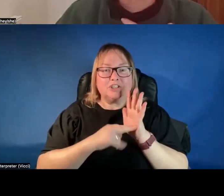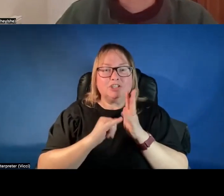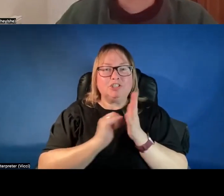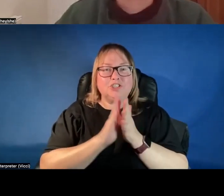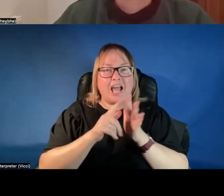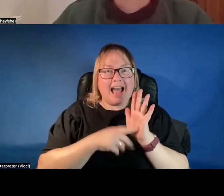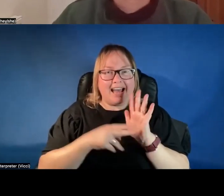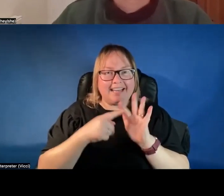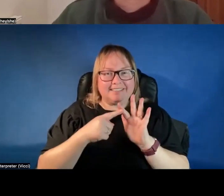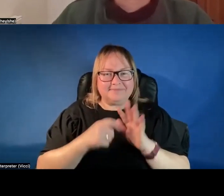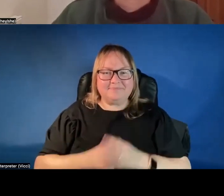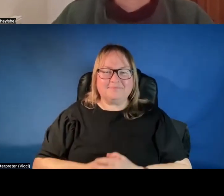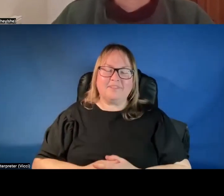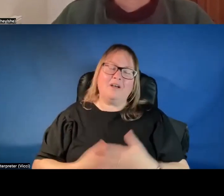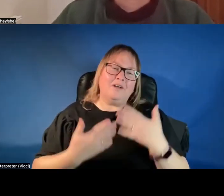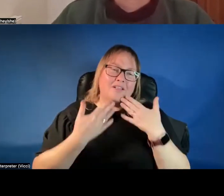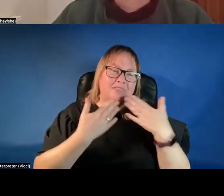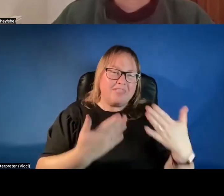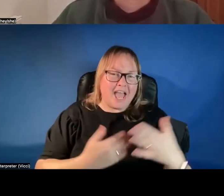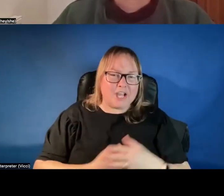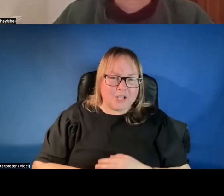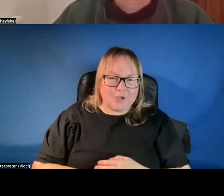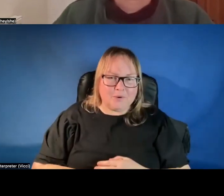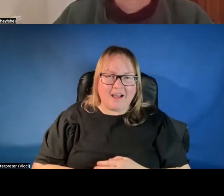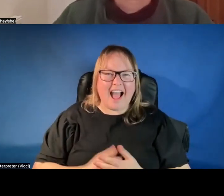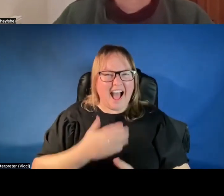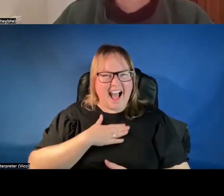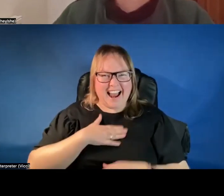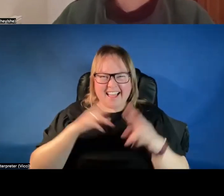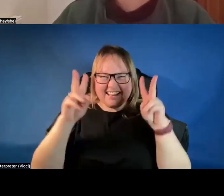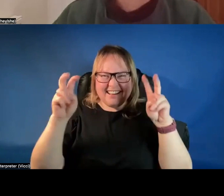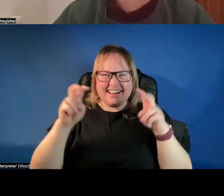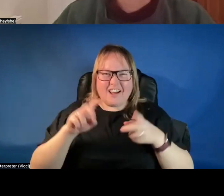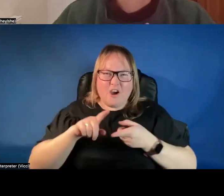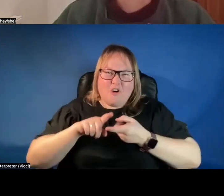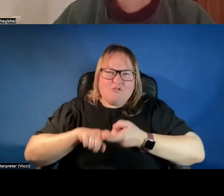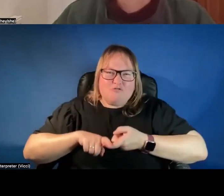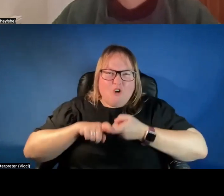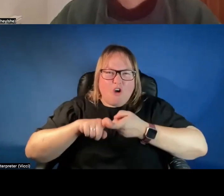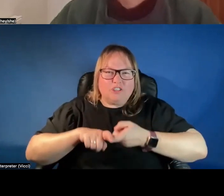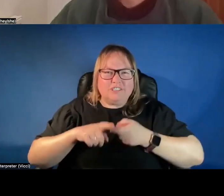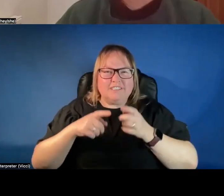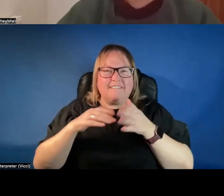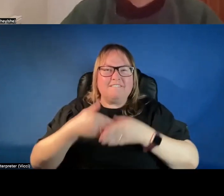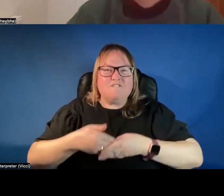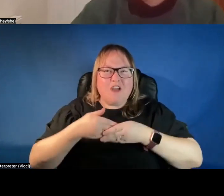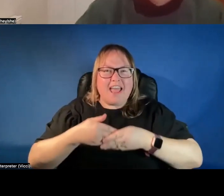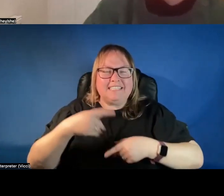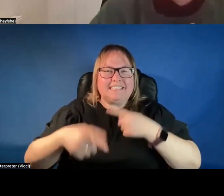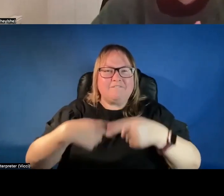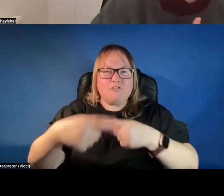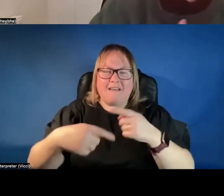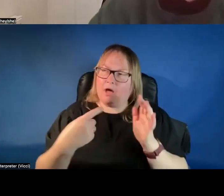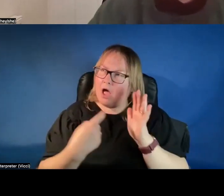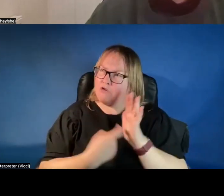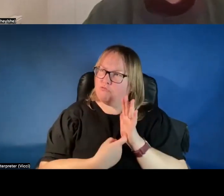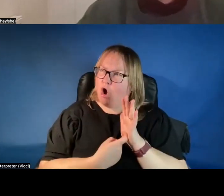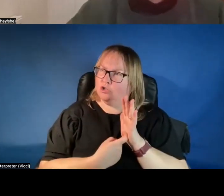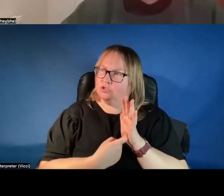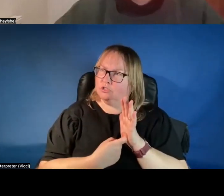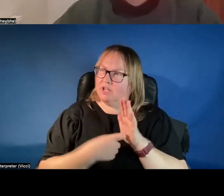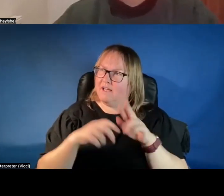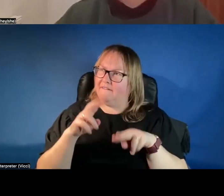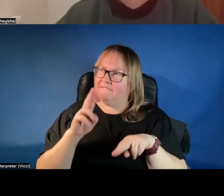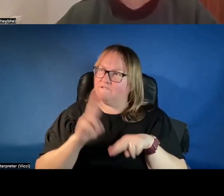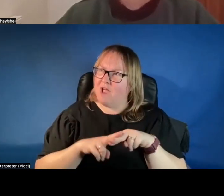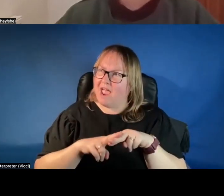so much for that. Definitely rot friends forever. RTT, is it? No, rot friends forever.